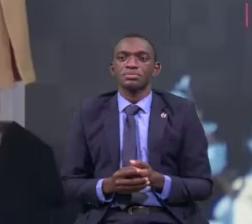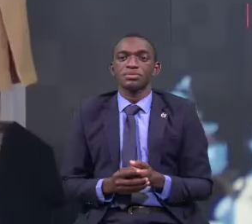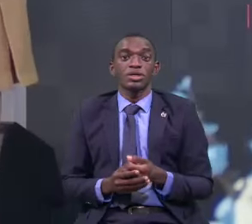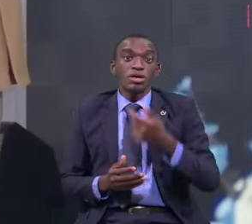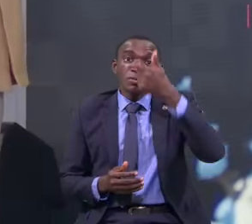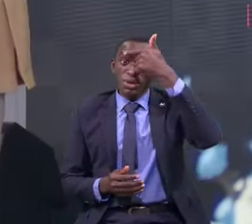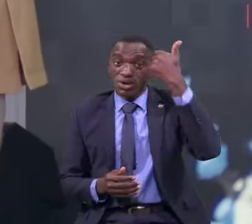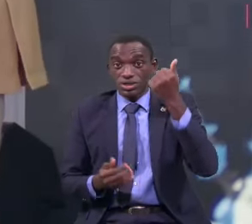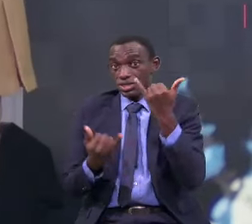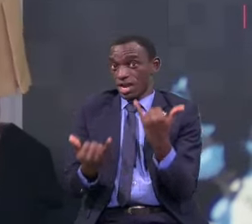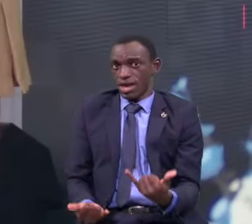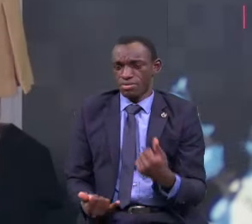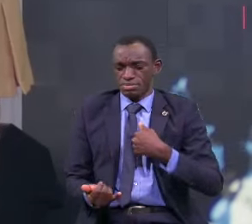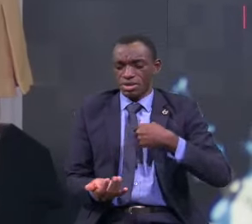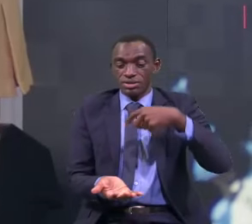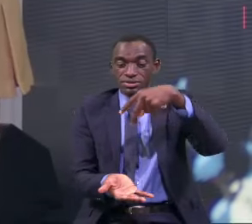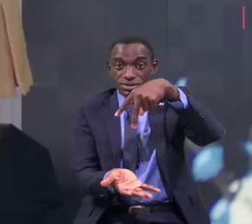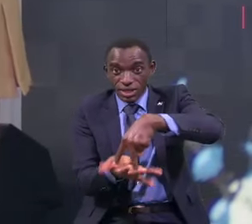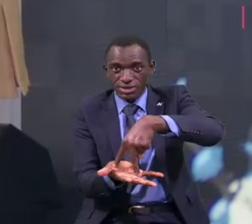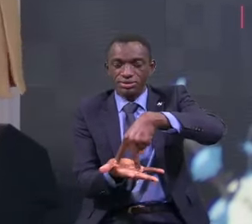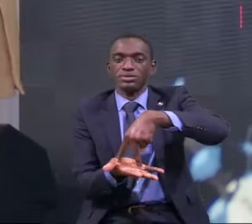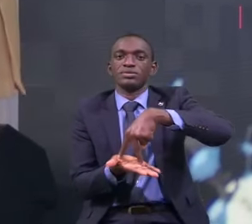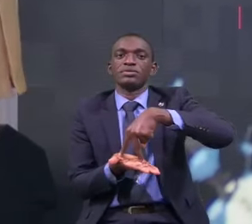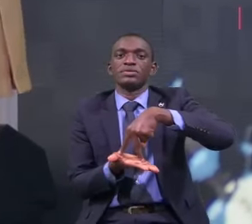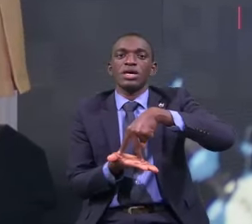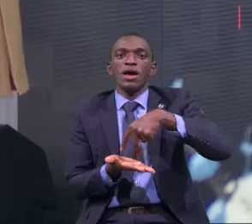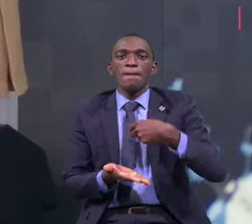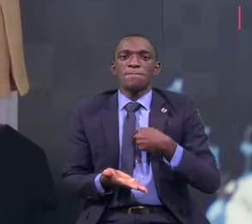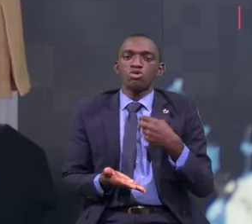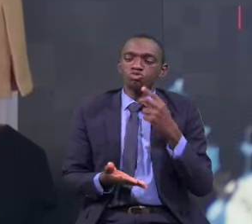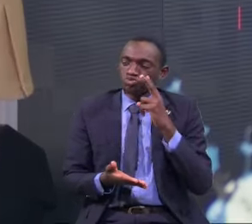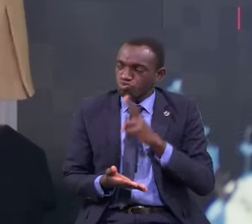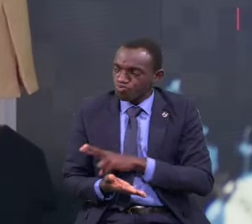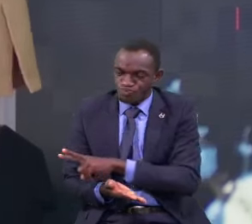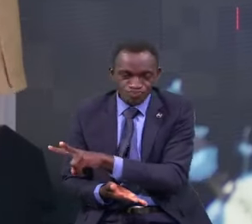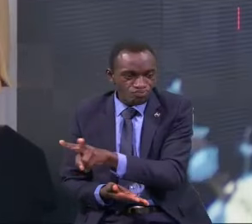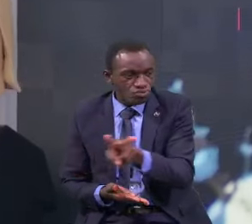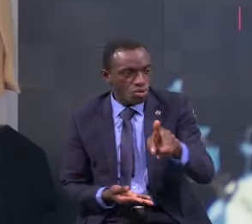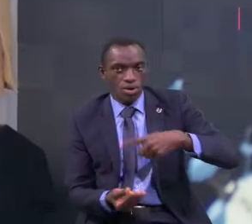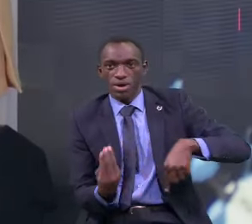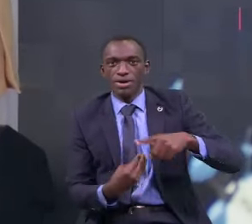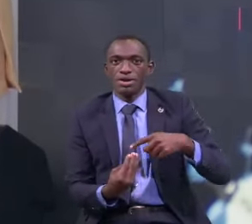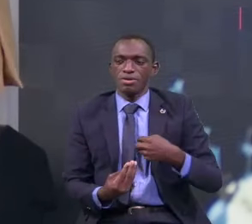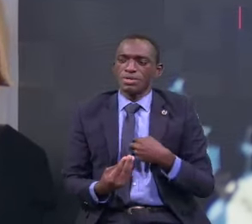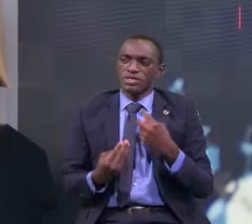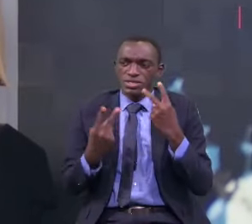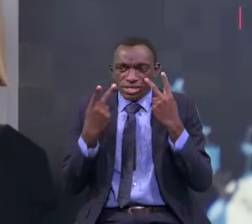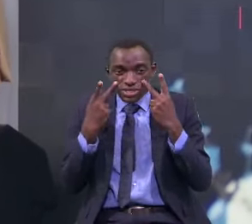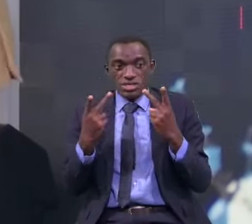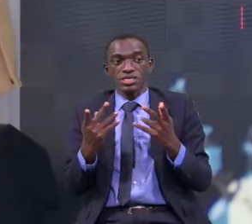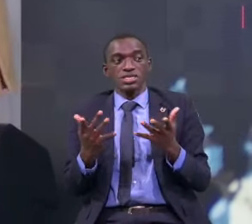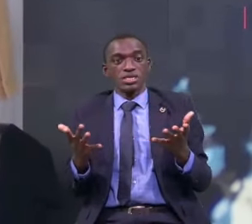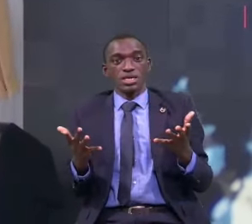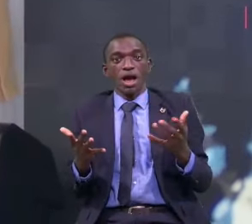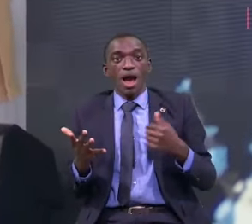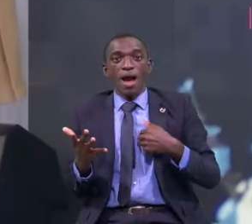Because now I stand. I look around. I see. I